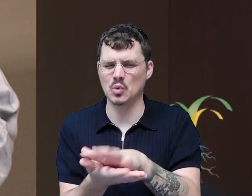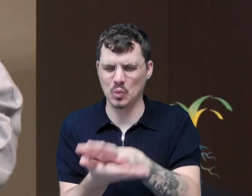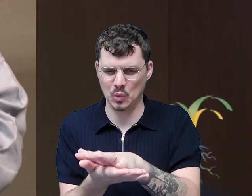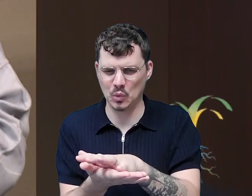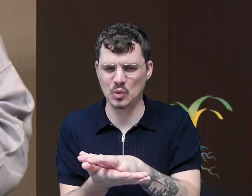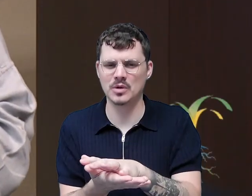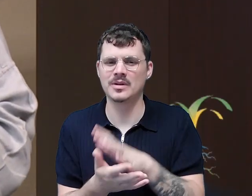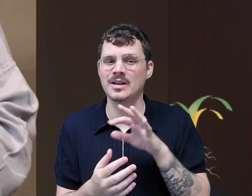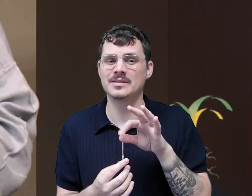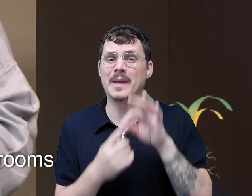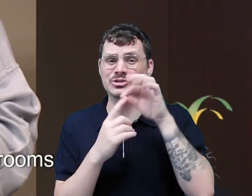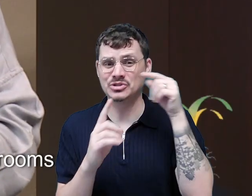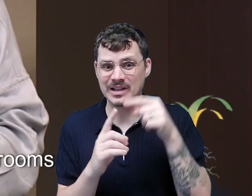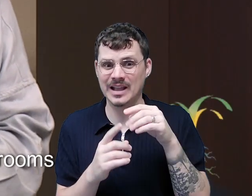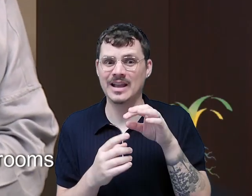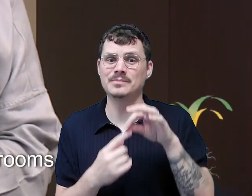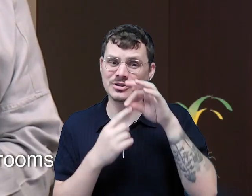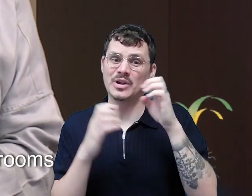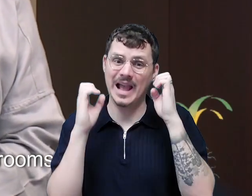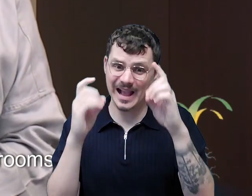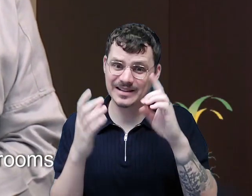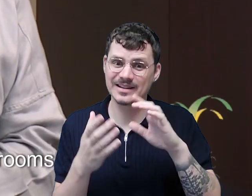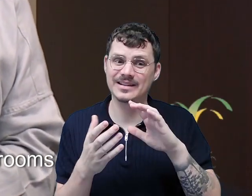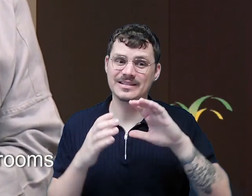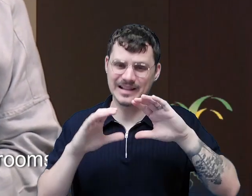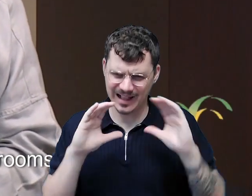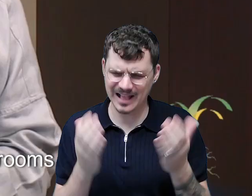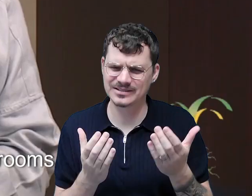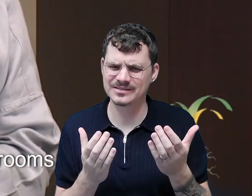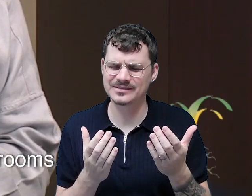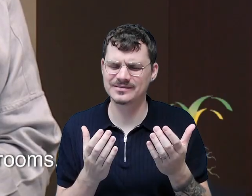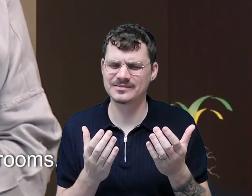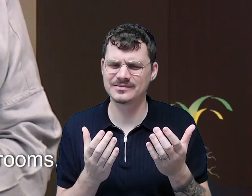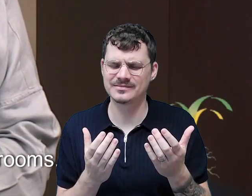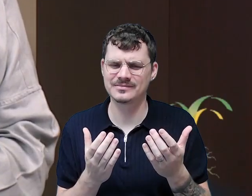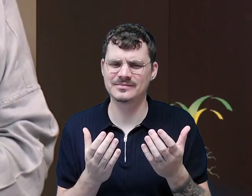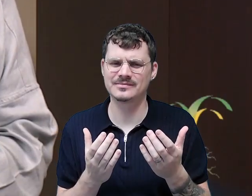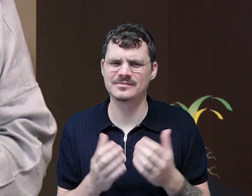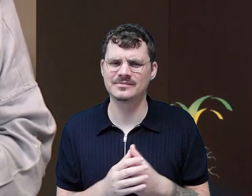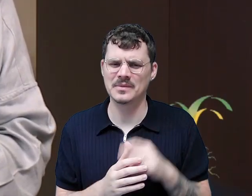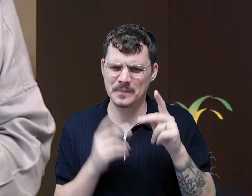Especially schools, especially special education classrooms.